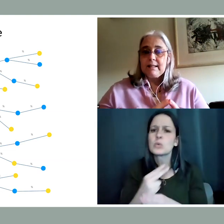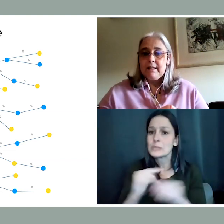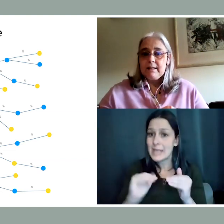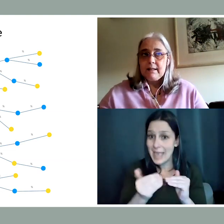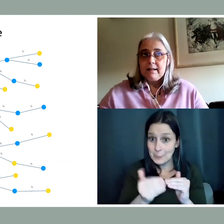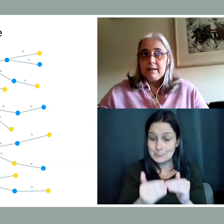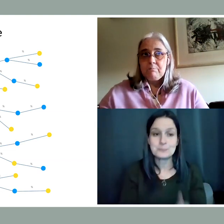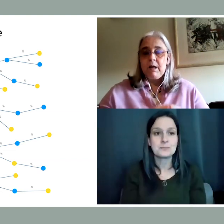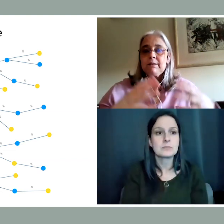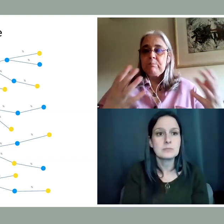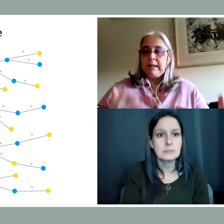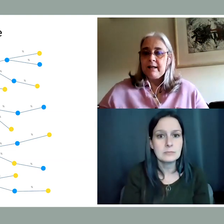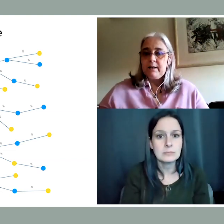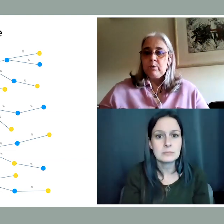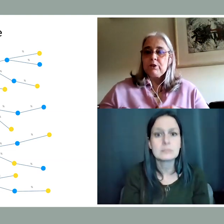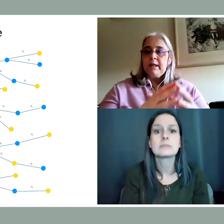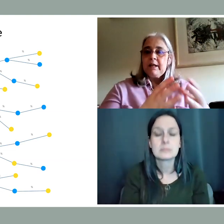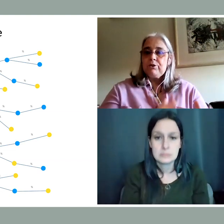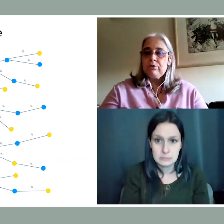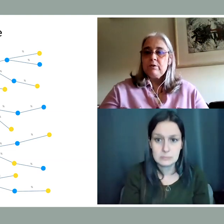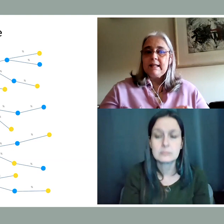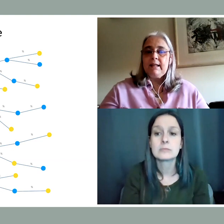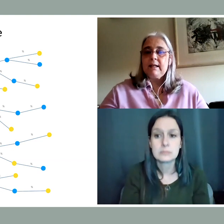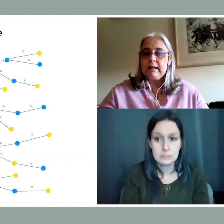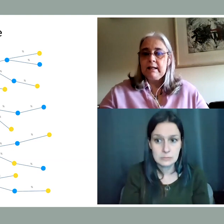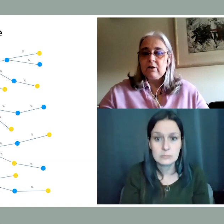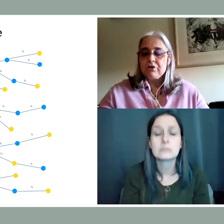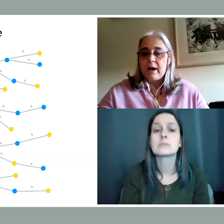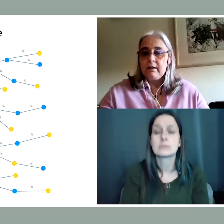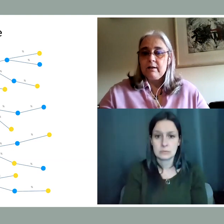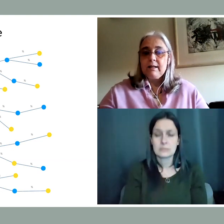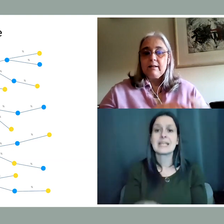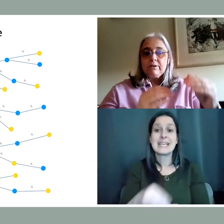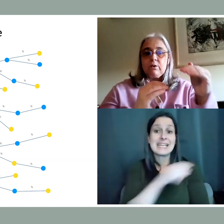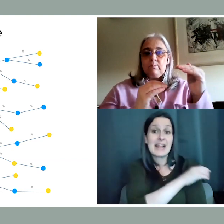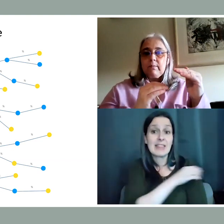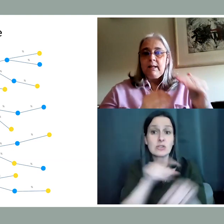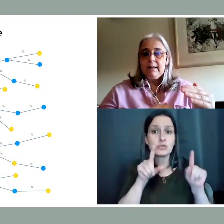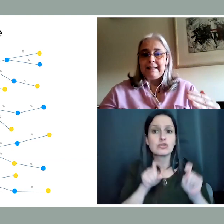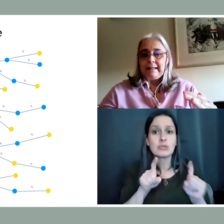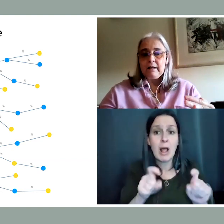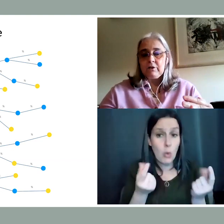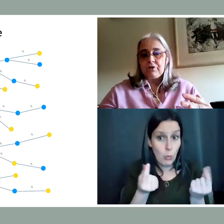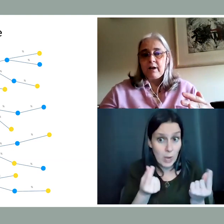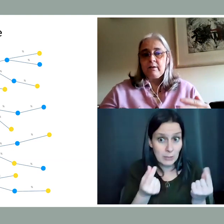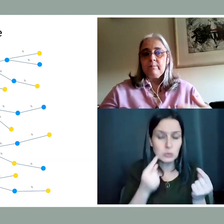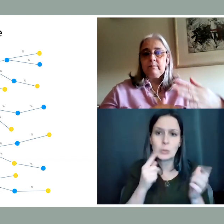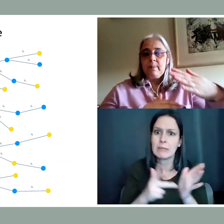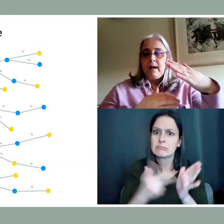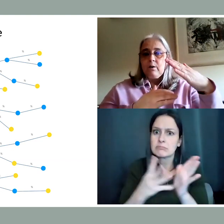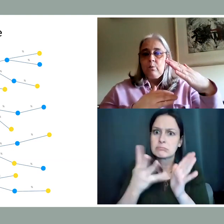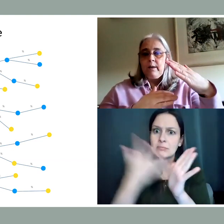to multiply what we can do in a clinical trial. So in a clinical